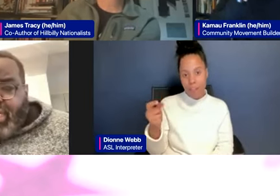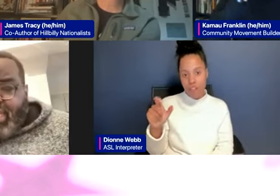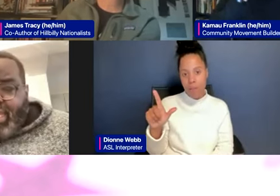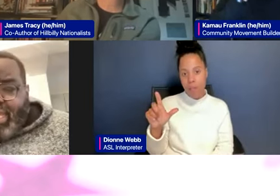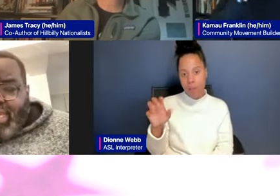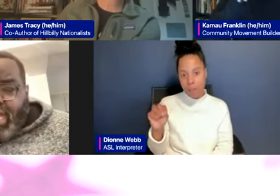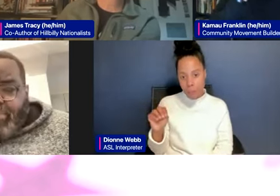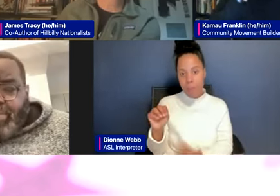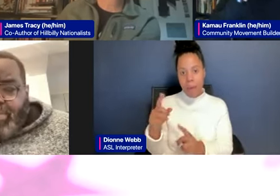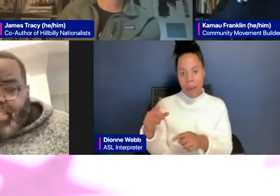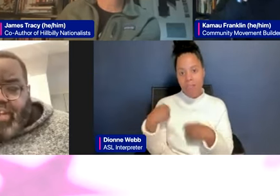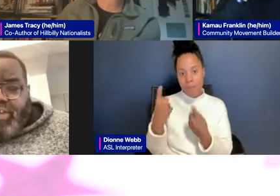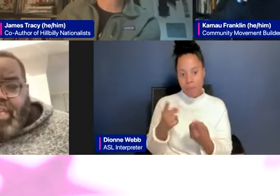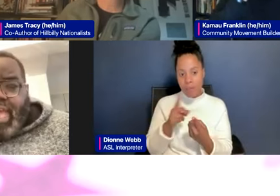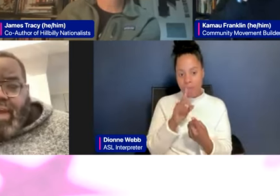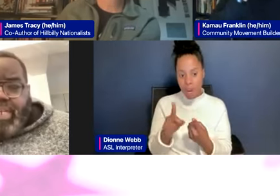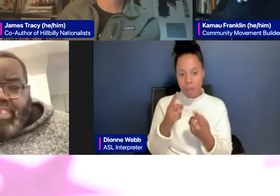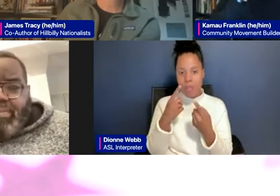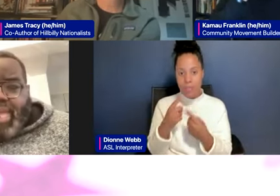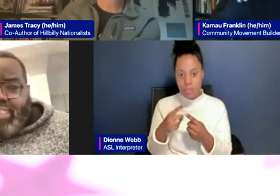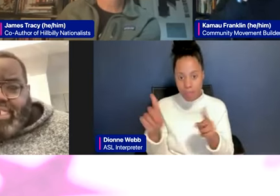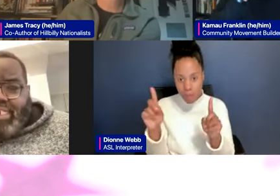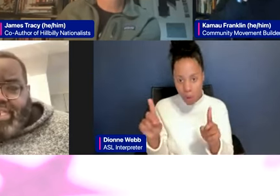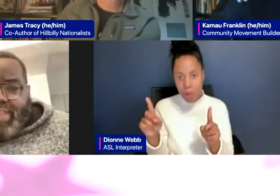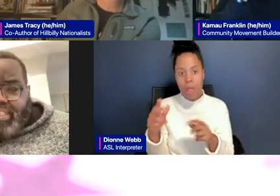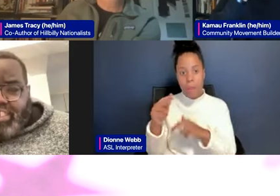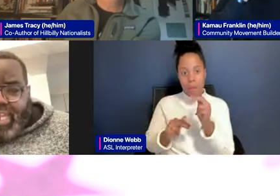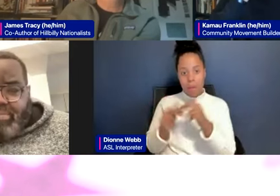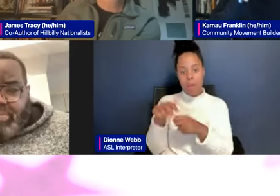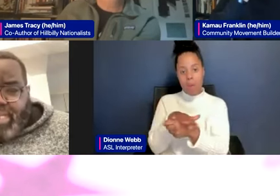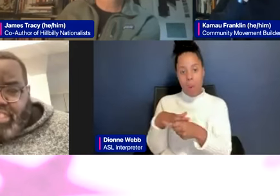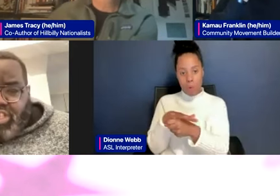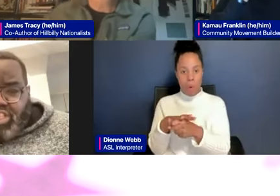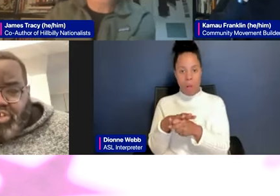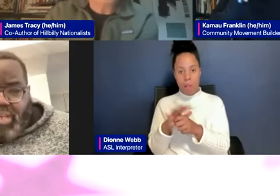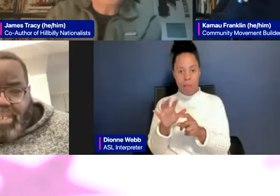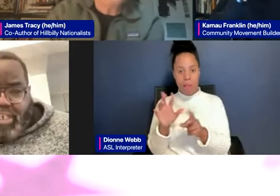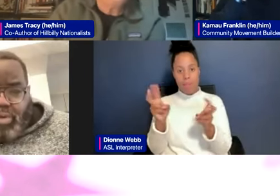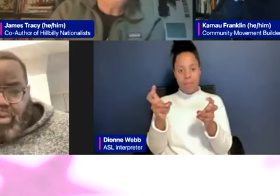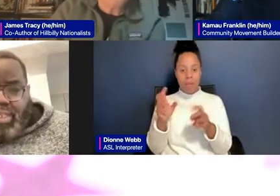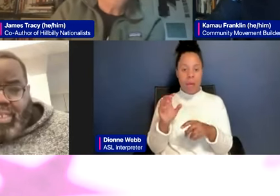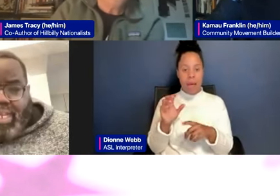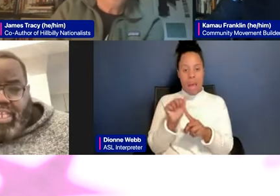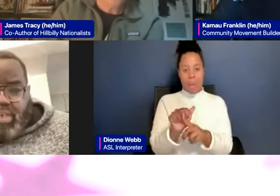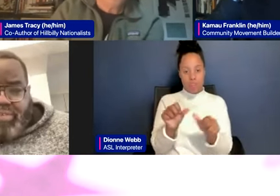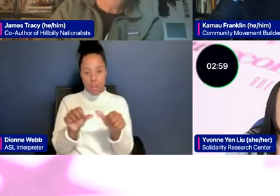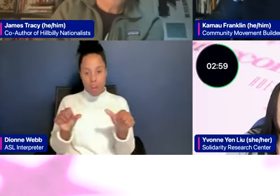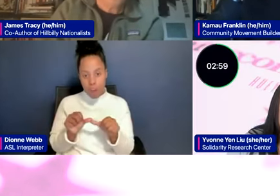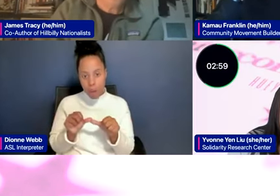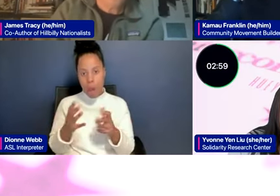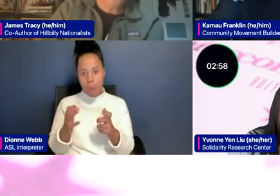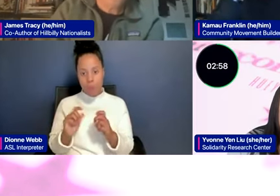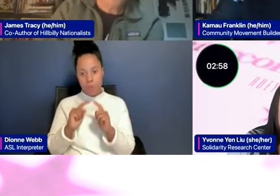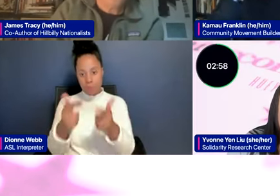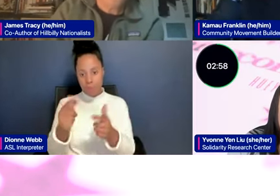election and up, et cetera. I'm gonna actually give that to James because you talked earlier about the local, and I was wondering if you want to take that